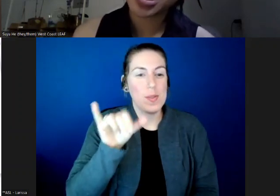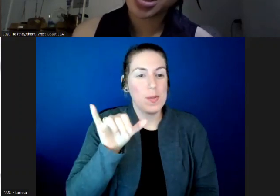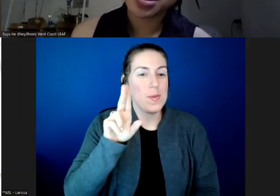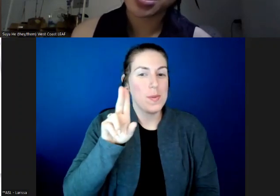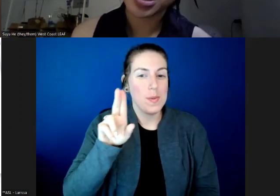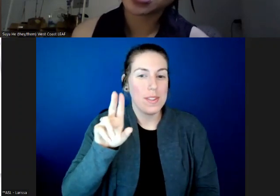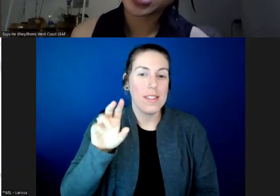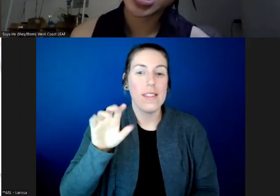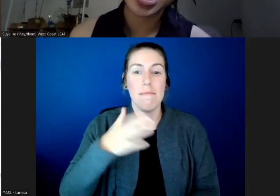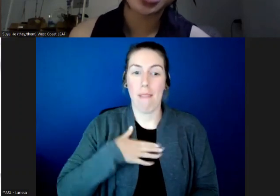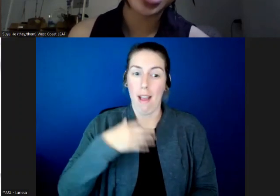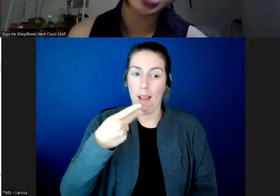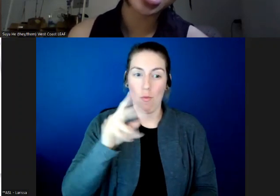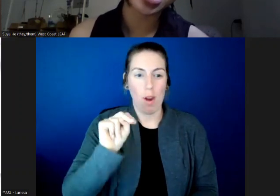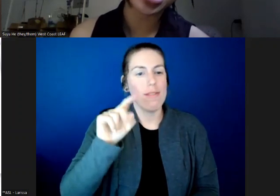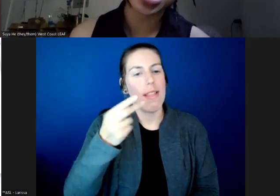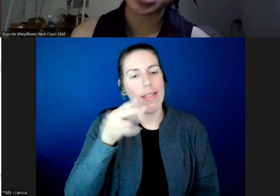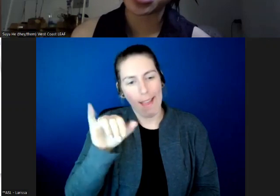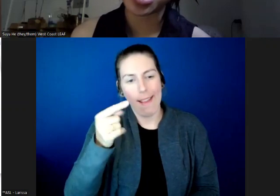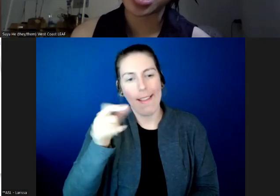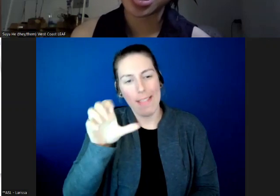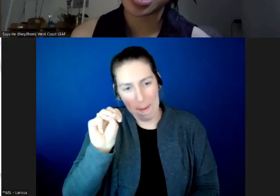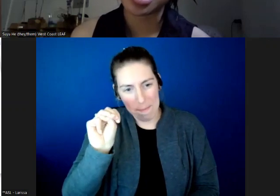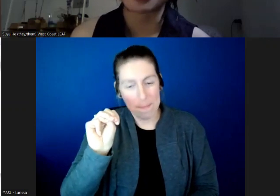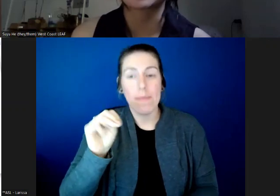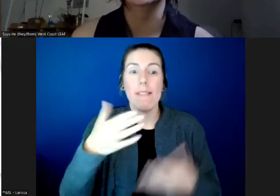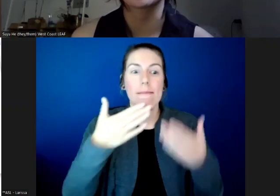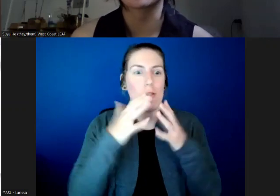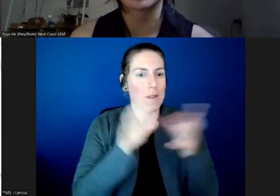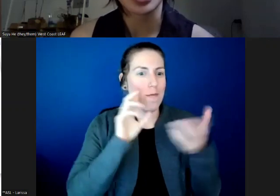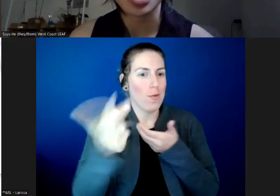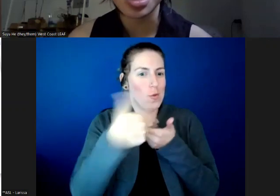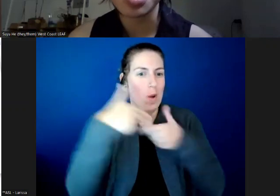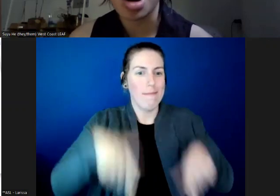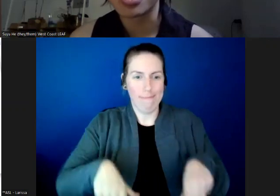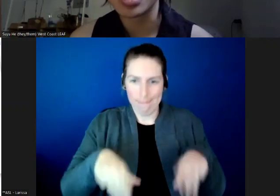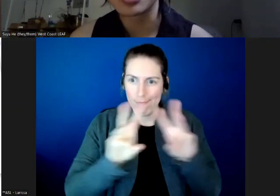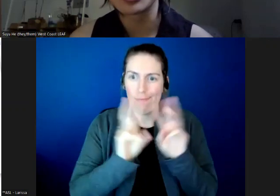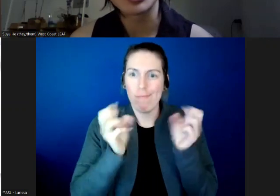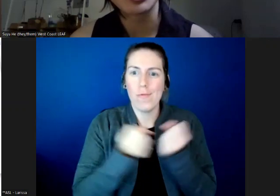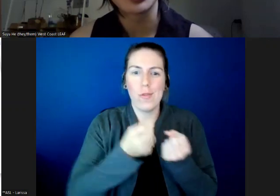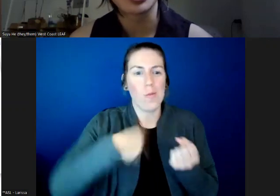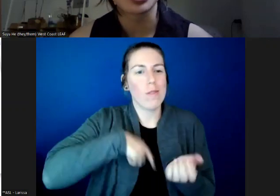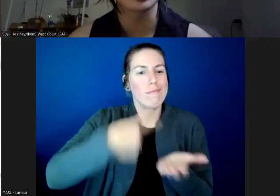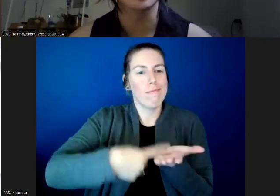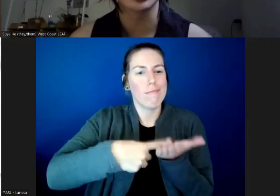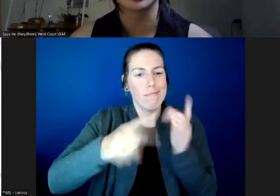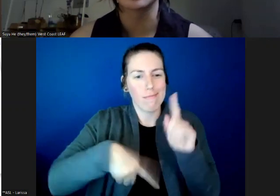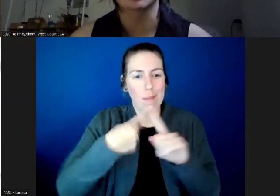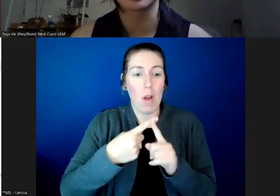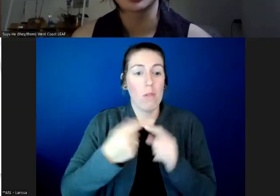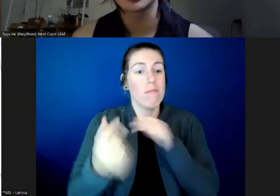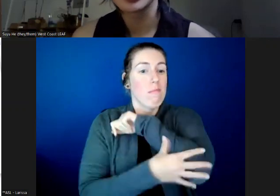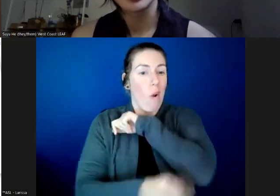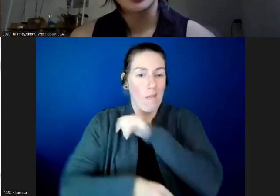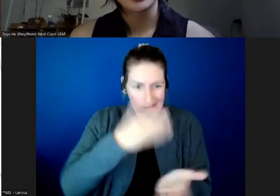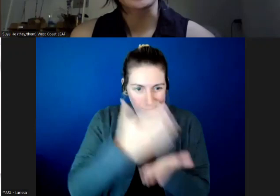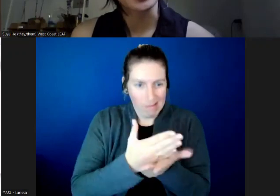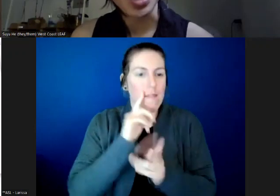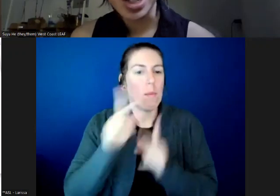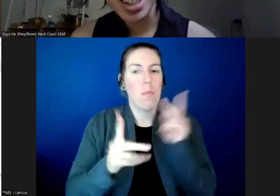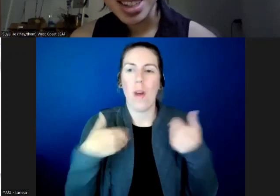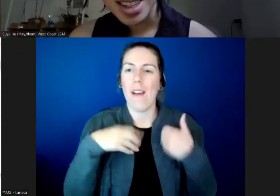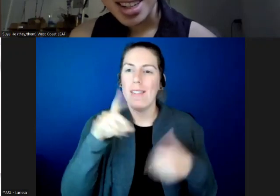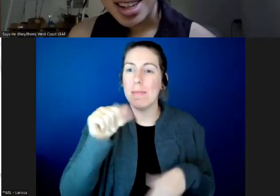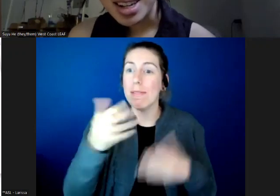they, them. Welcome to the Advancing Gender Equality, a conversation on ending poverty for people with a disabilities webinar.